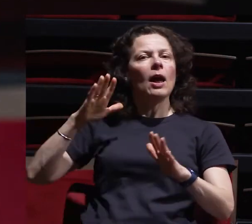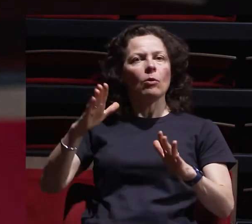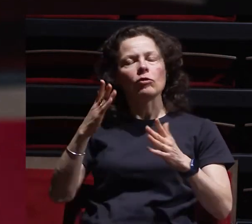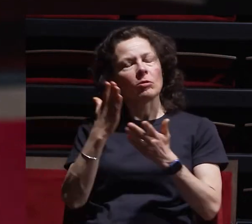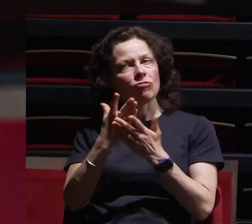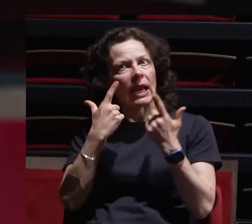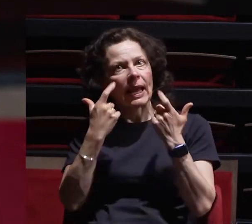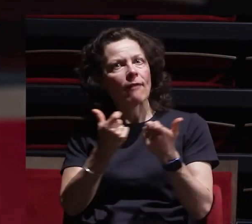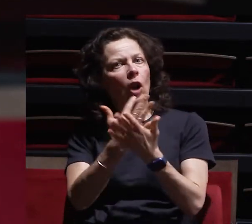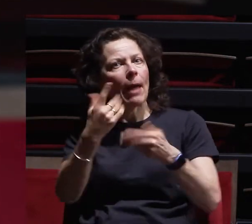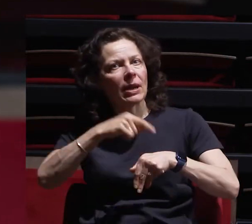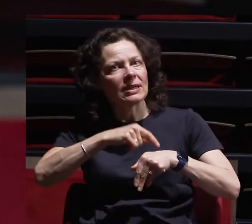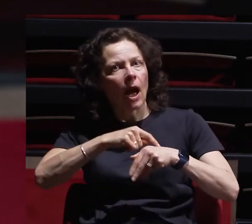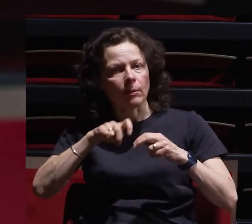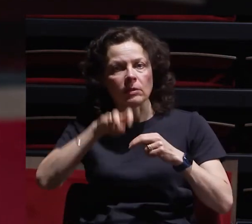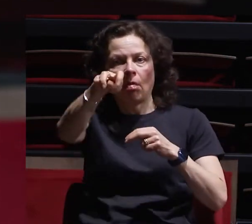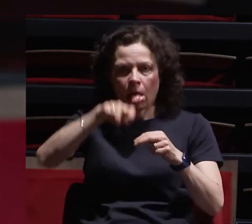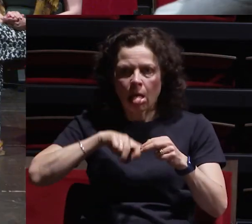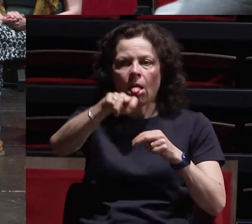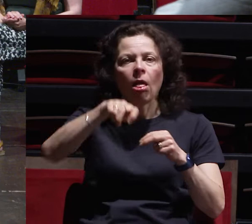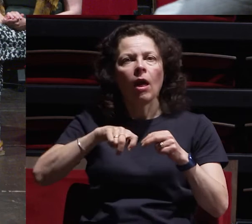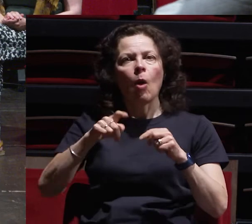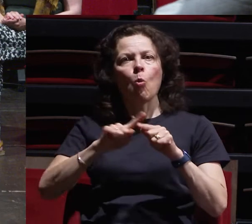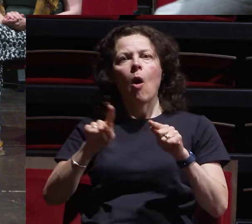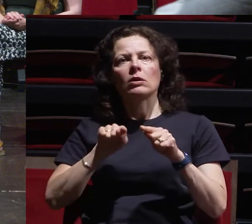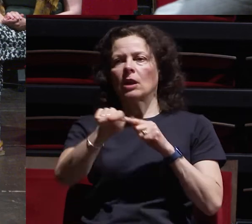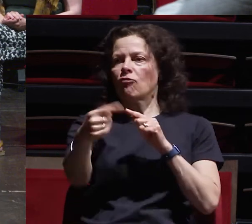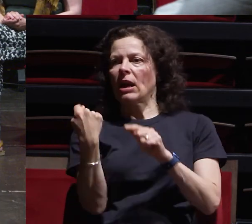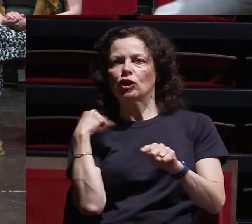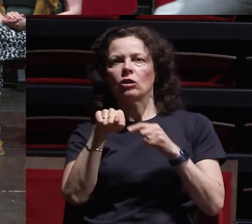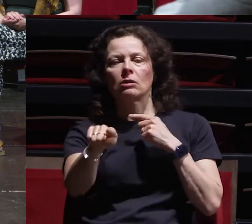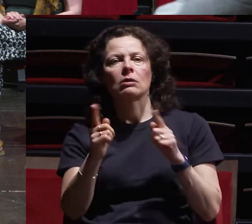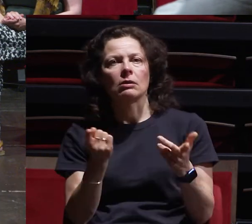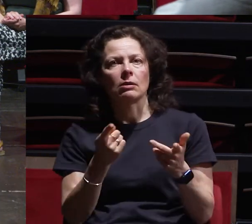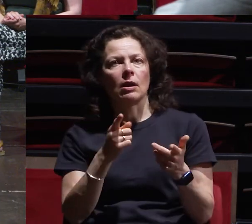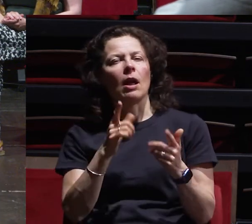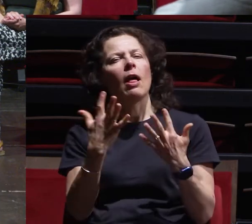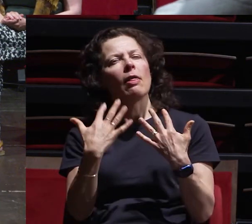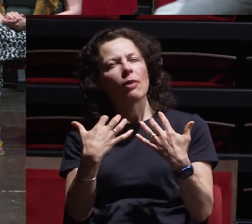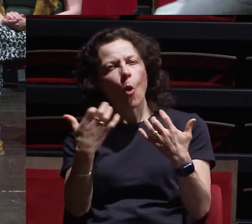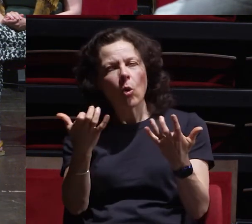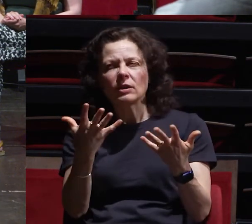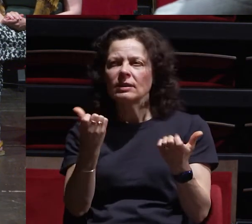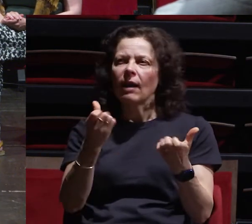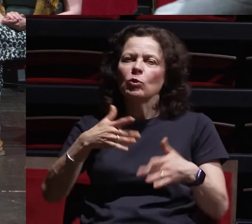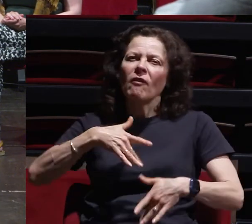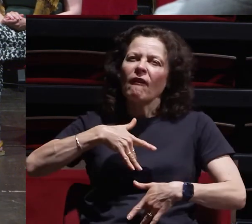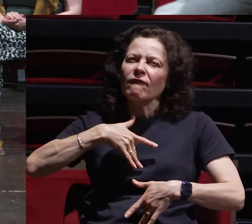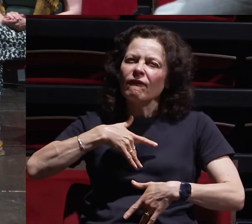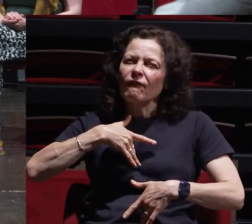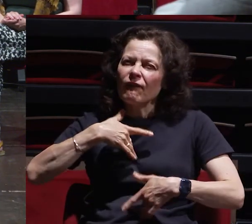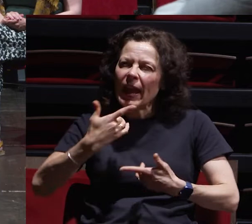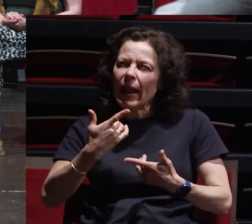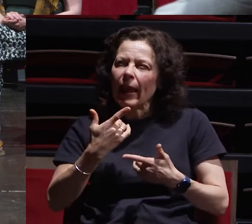the story, you've got to be really careful how many times you do that and how many directions you go. So but